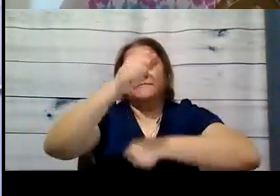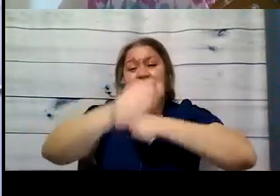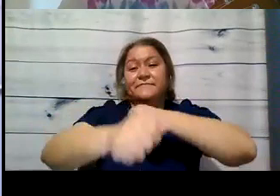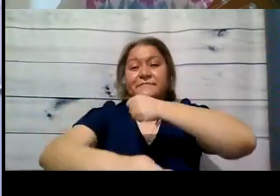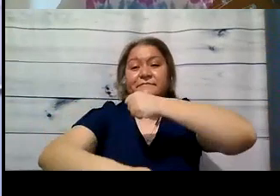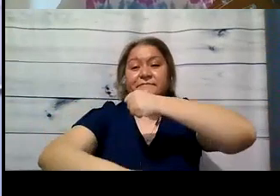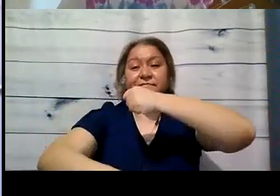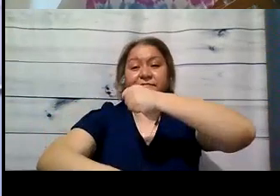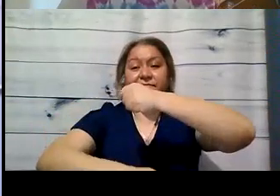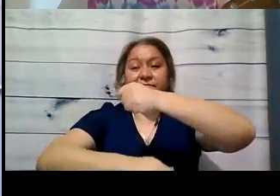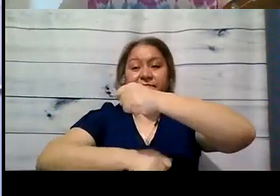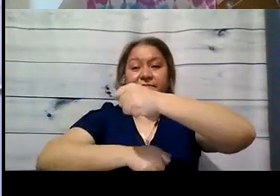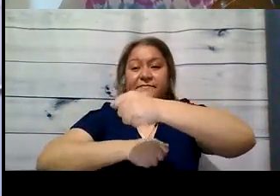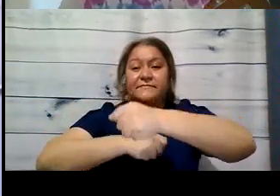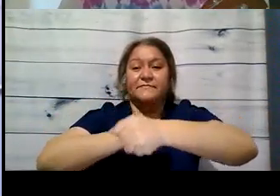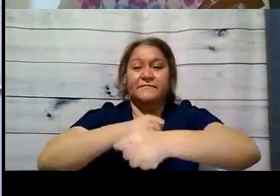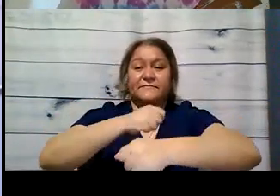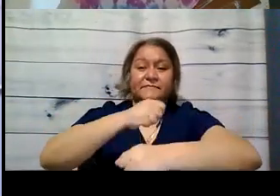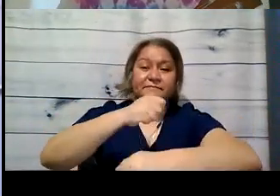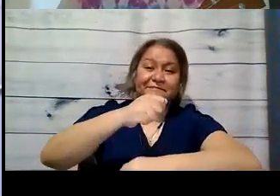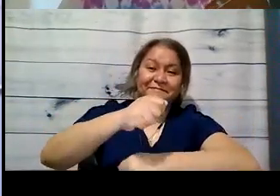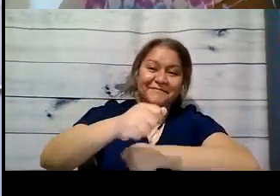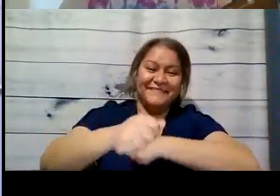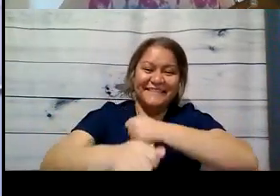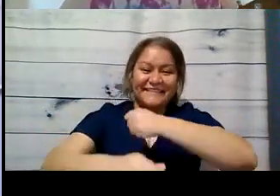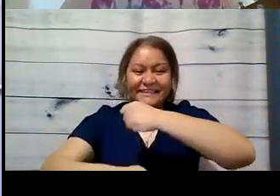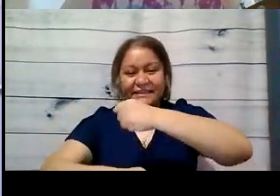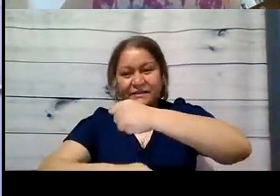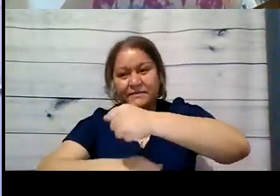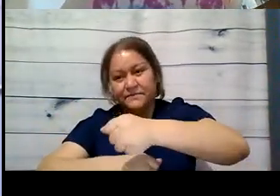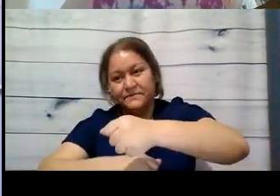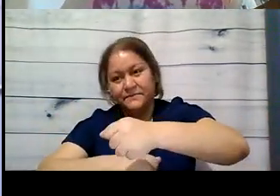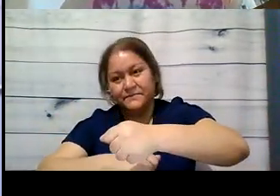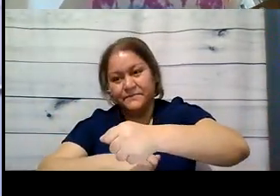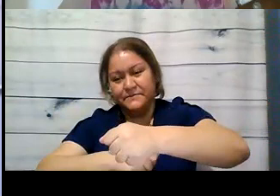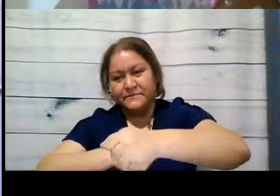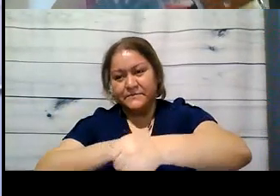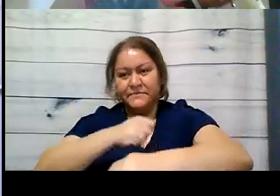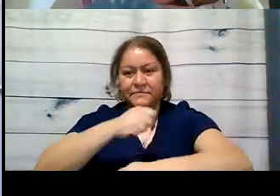poly. Slow, slow, slow.